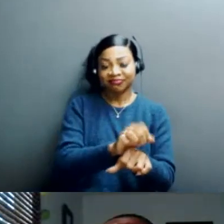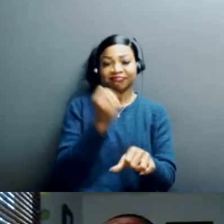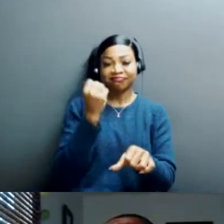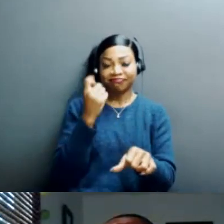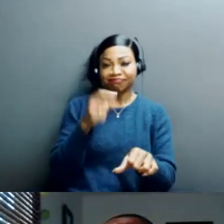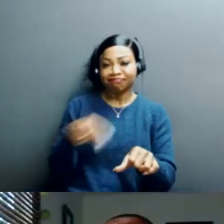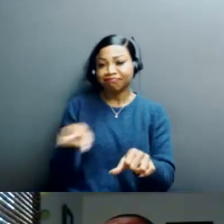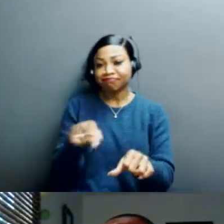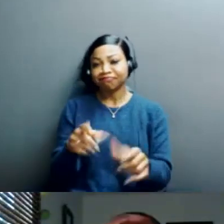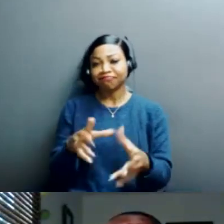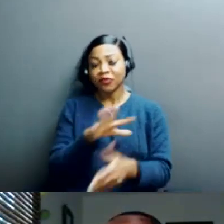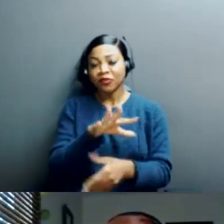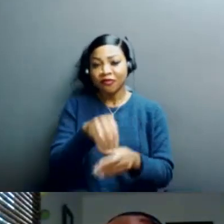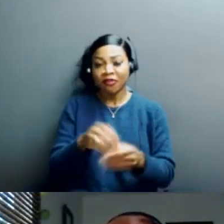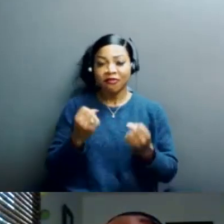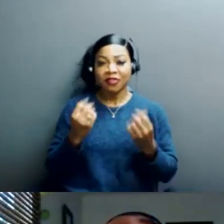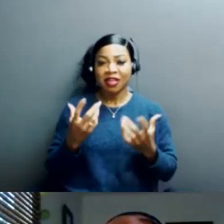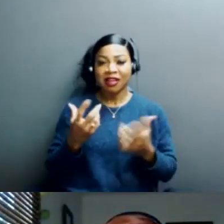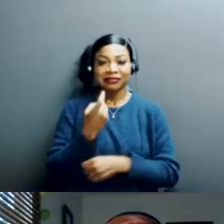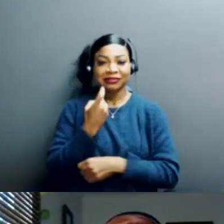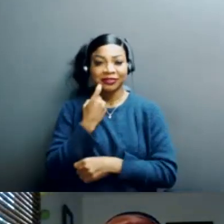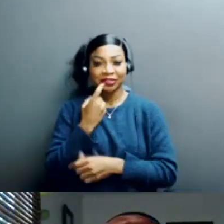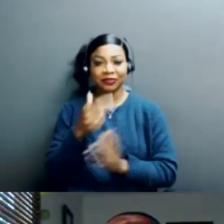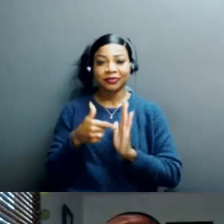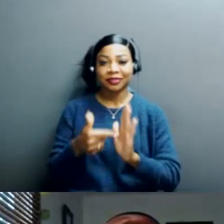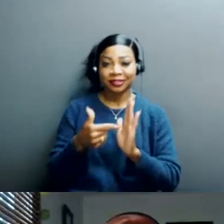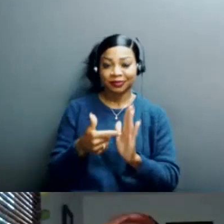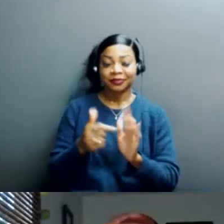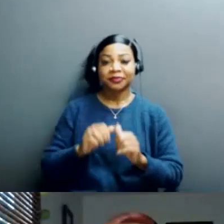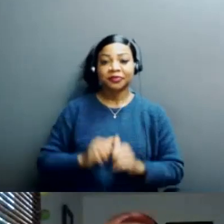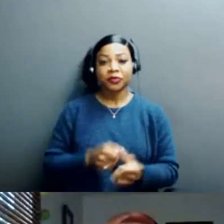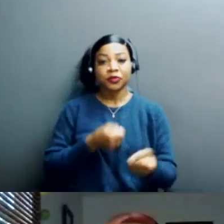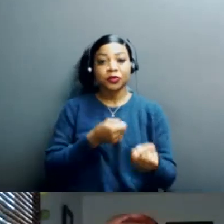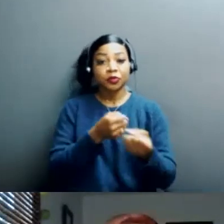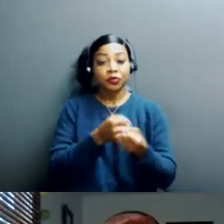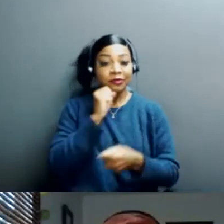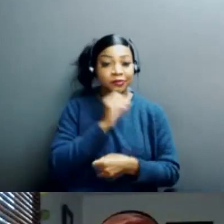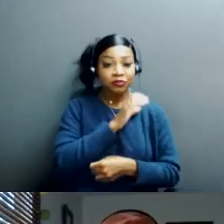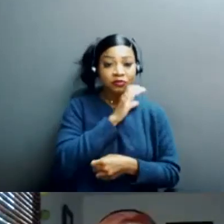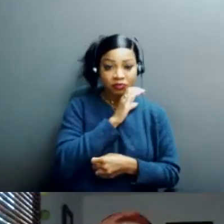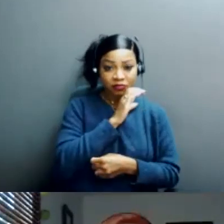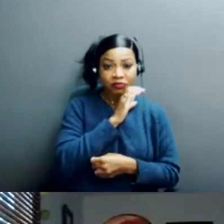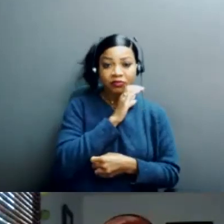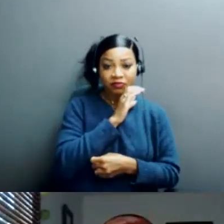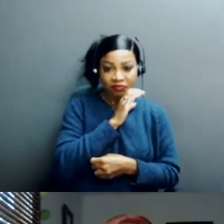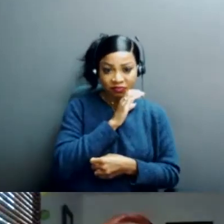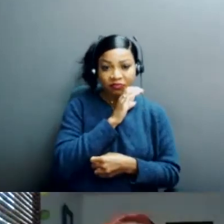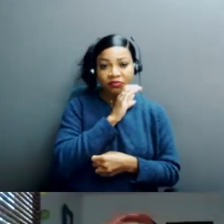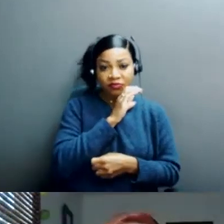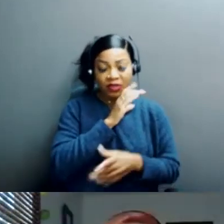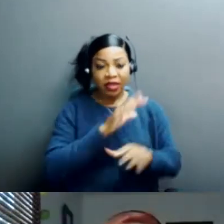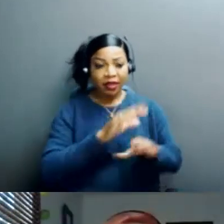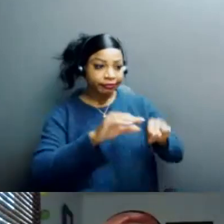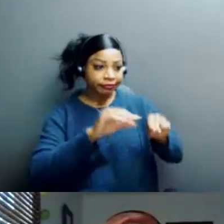recently um particularly when it comes to supporting older adults in beefing up on their knowledge